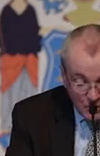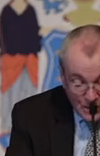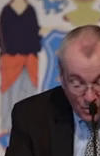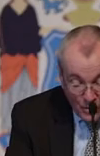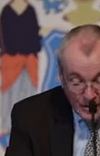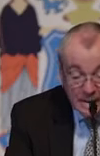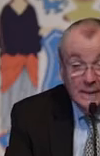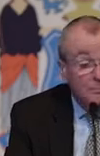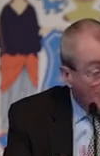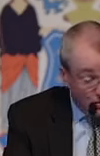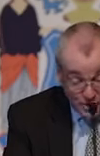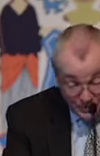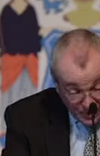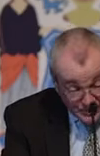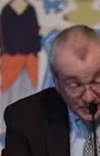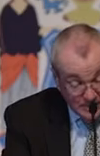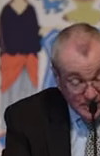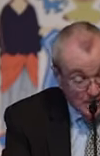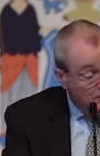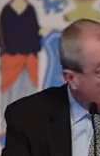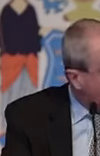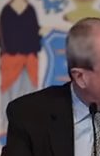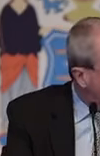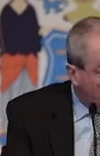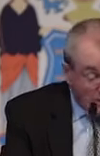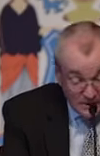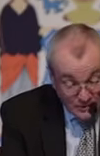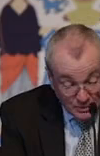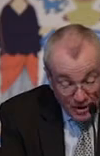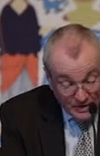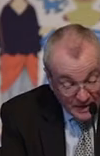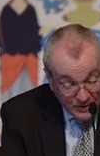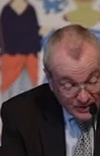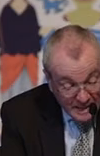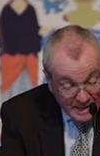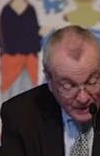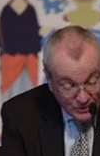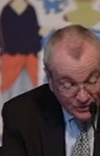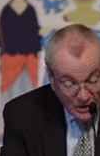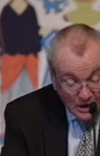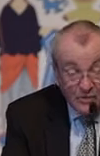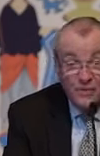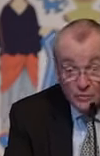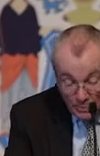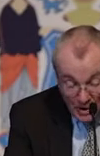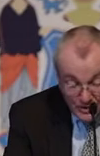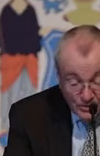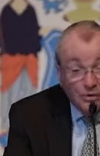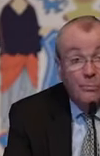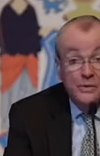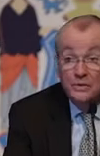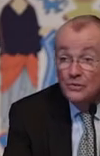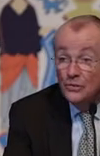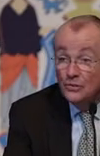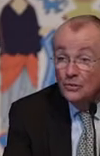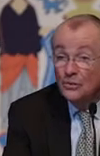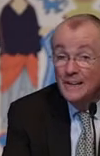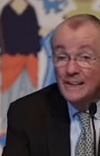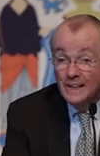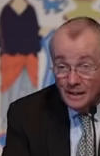of the Army Corps in partnership with our team, the troopers, Department of Health, and many others, our federal partners, our brothers